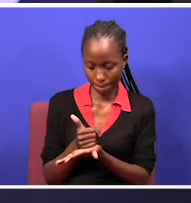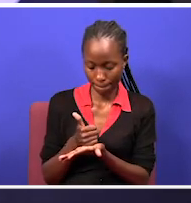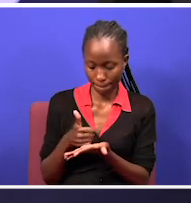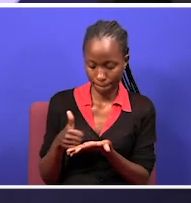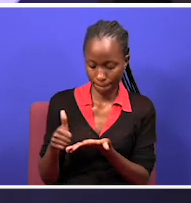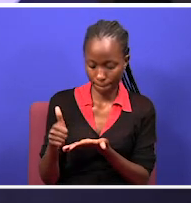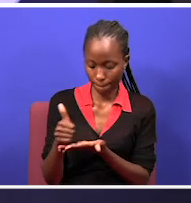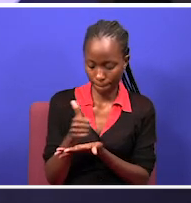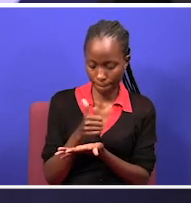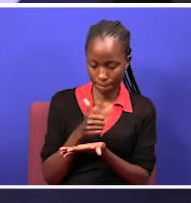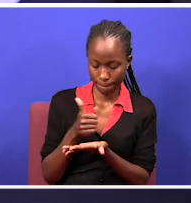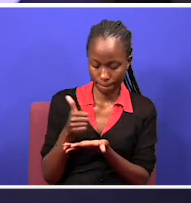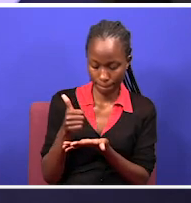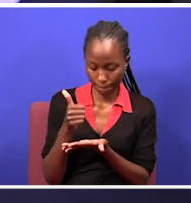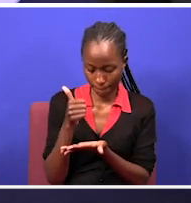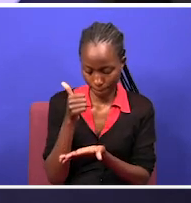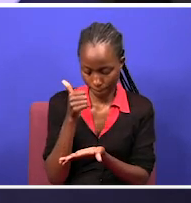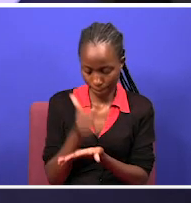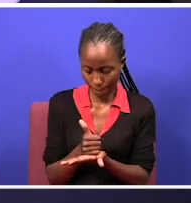Amen.